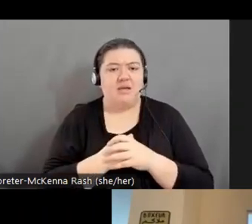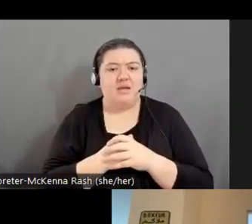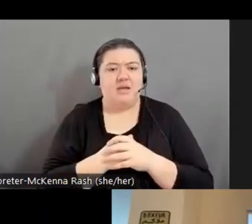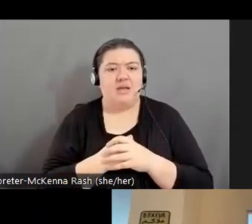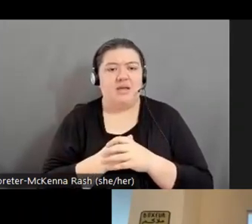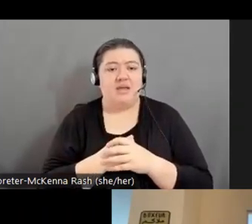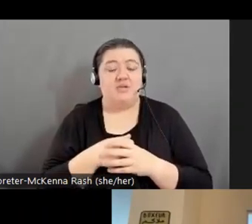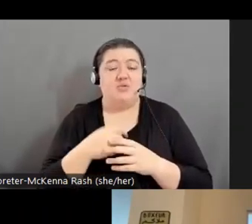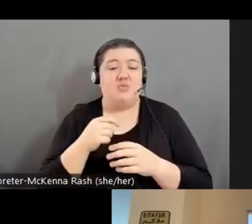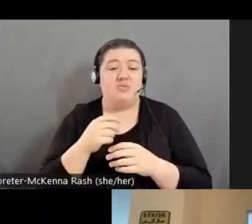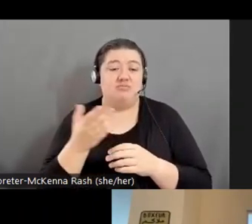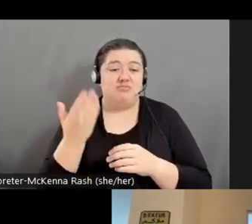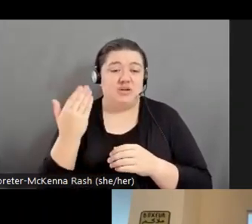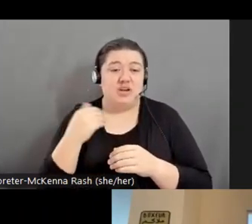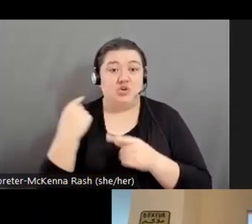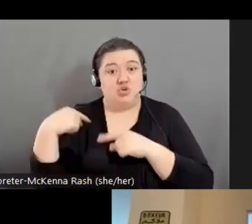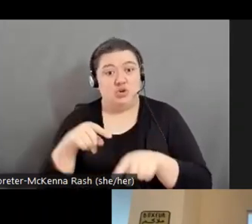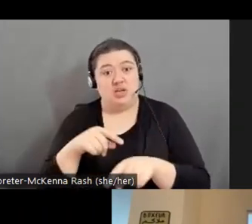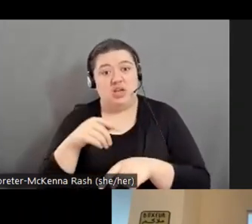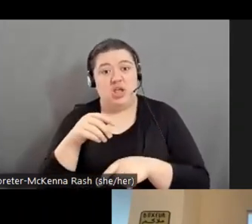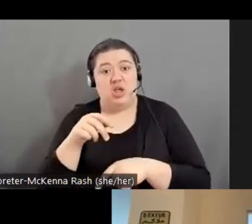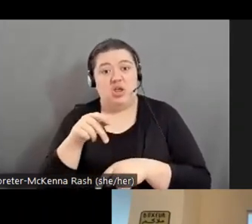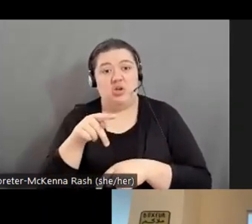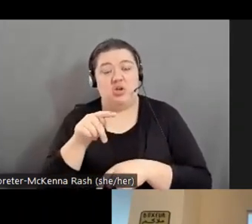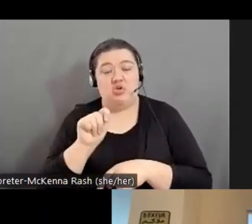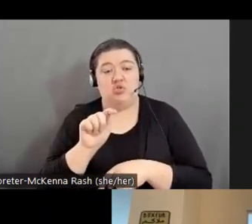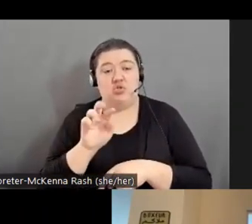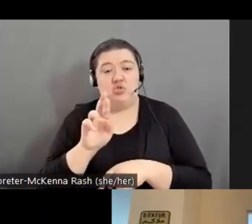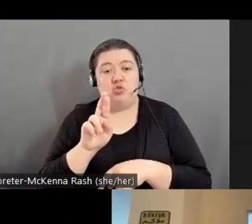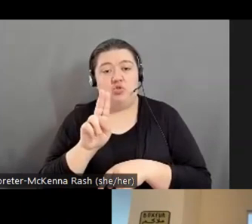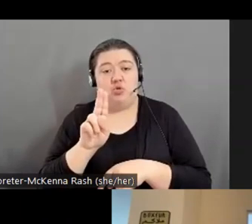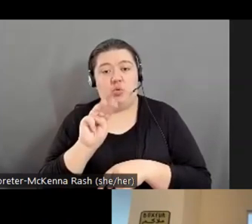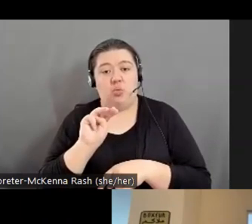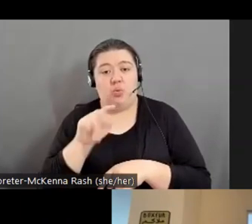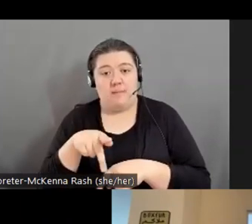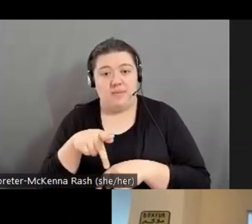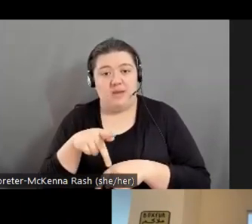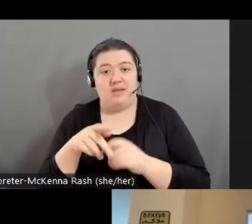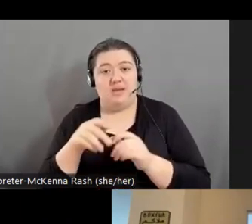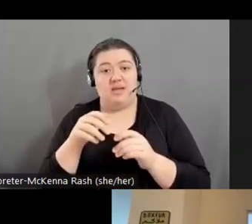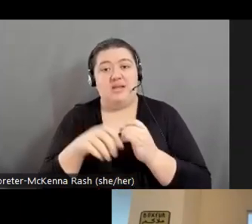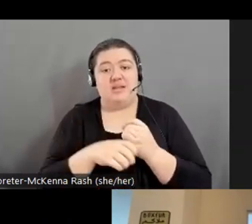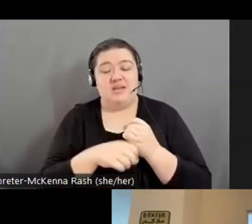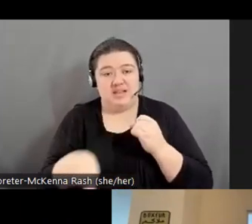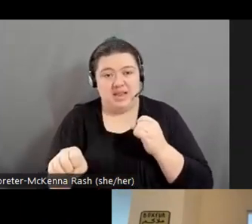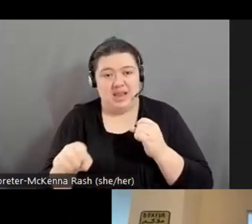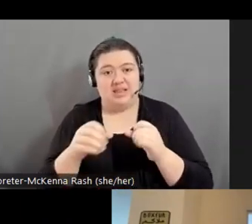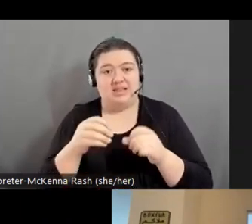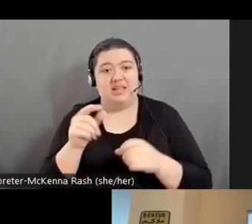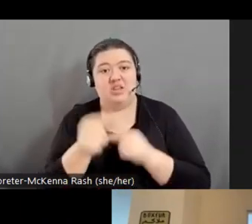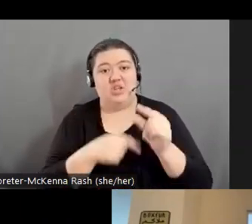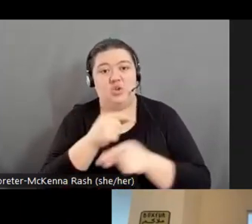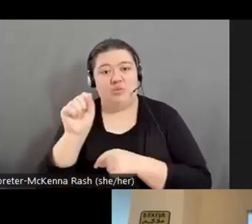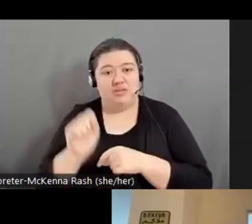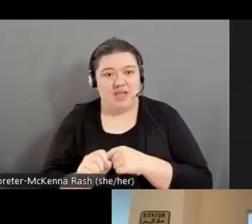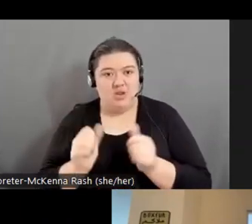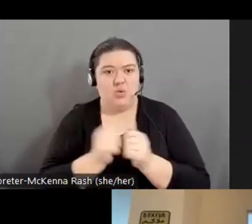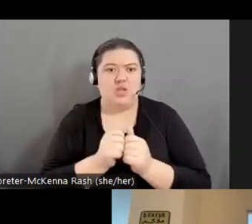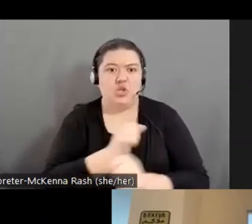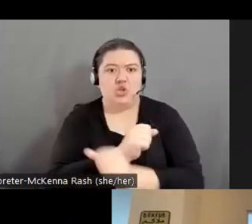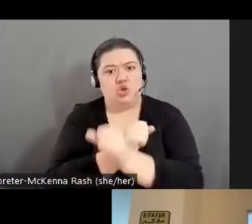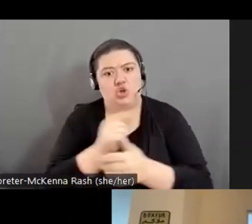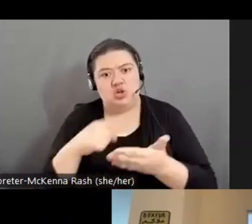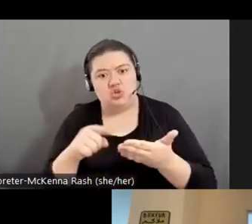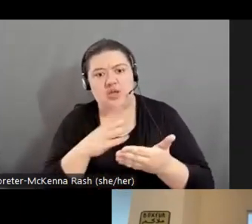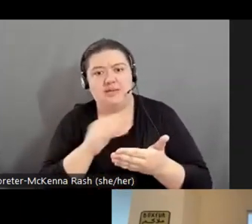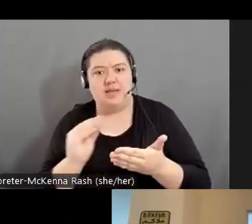Historically, especially during the Trump years, there tended to be more delays in the Global South. While there's security checks being done and an